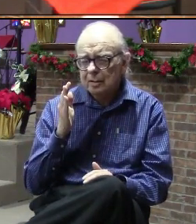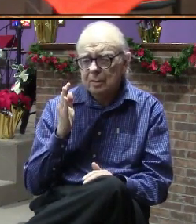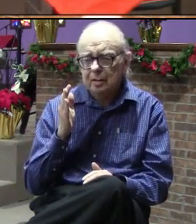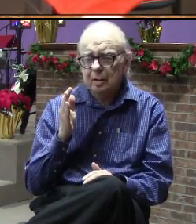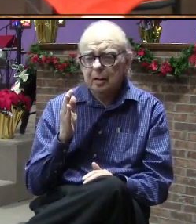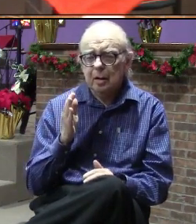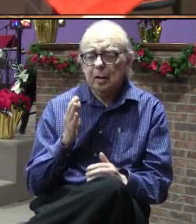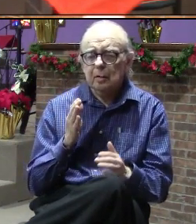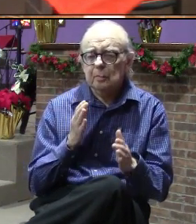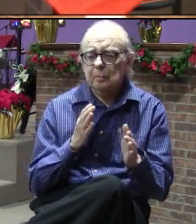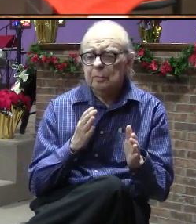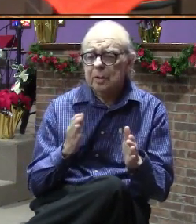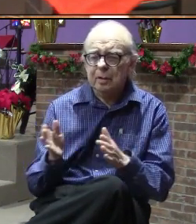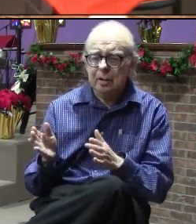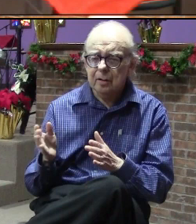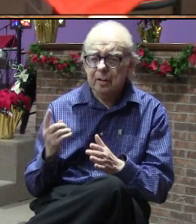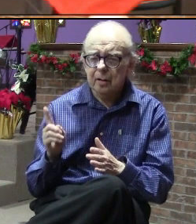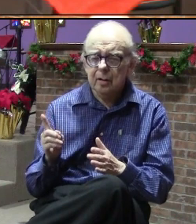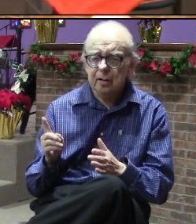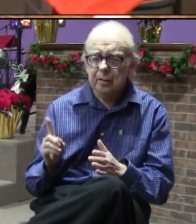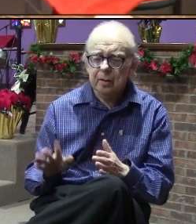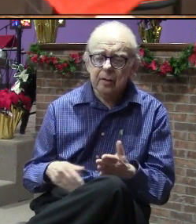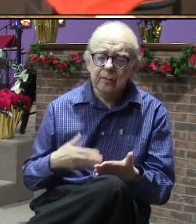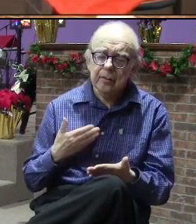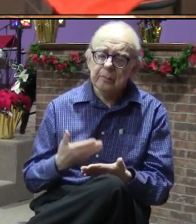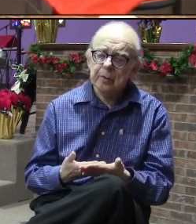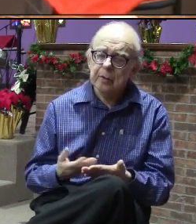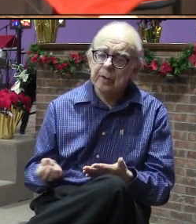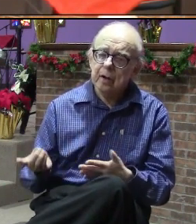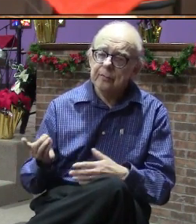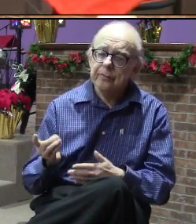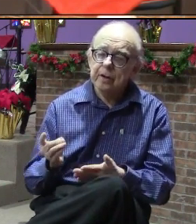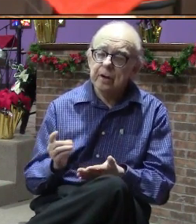prepared for the birth of Jesus